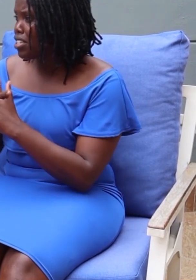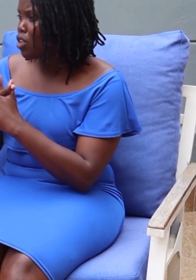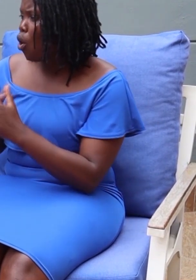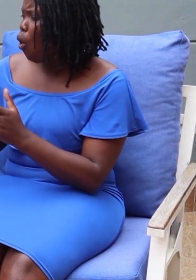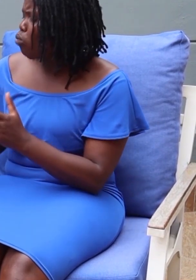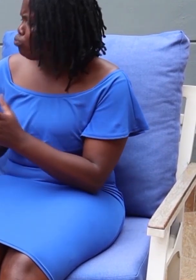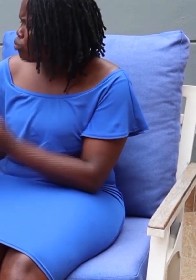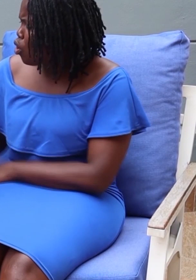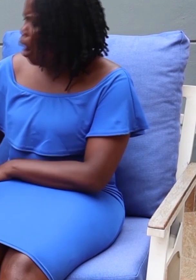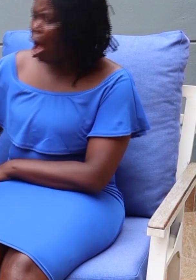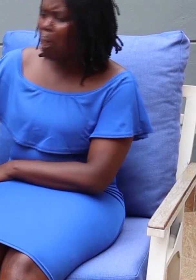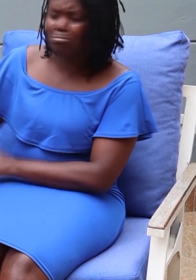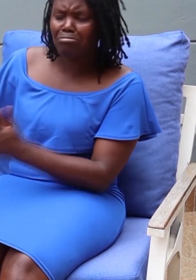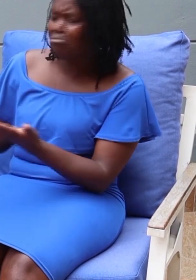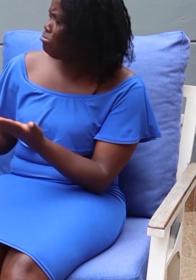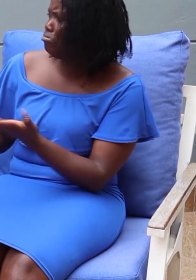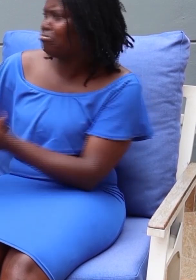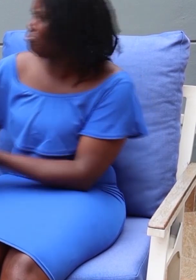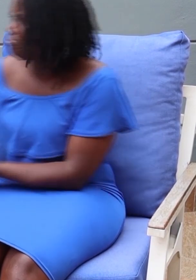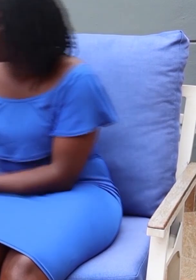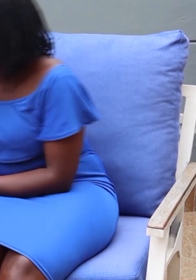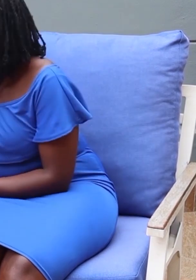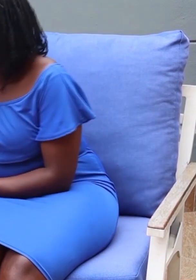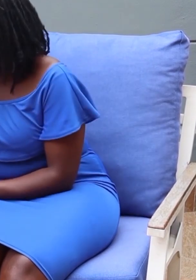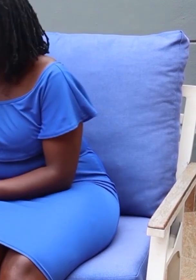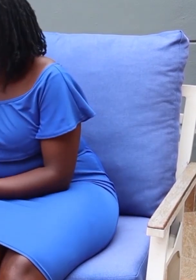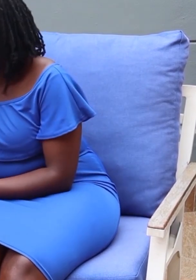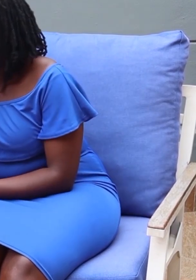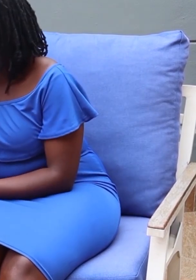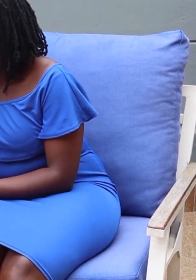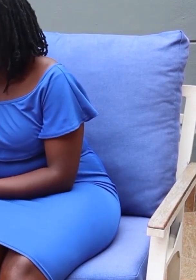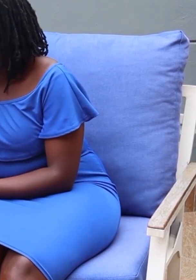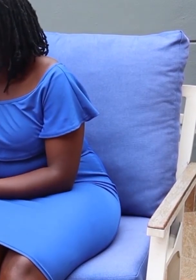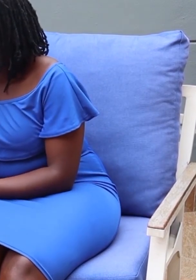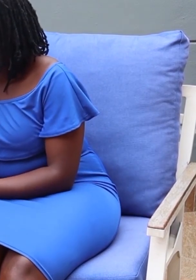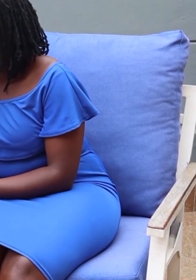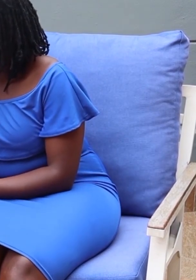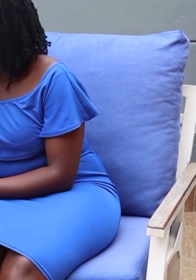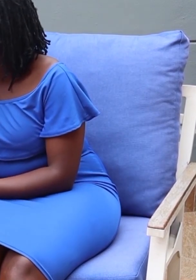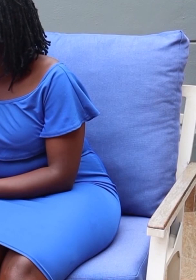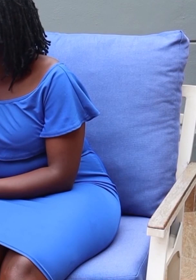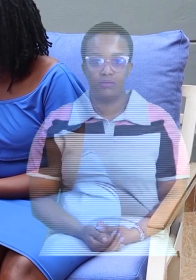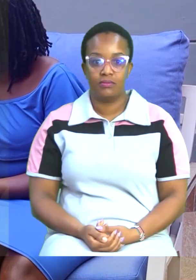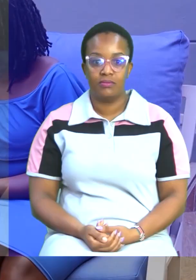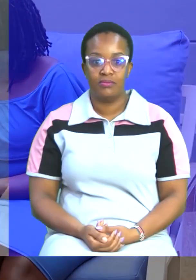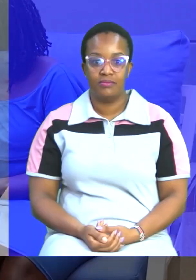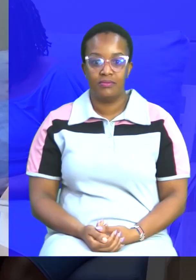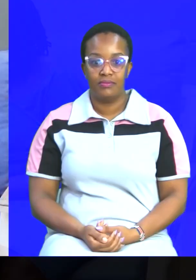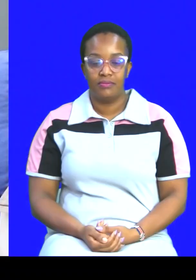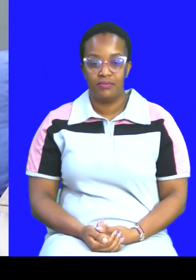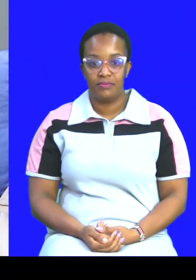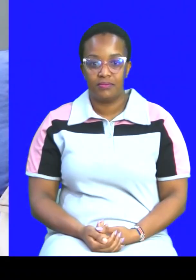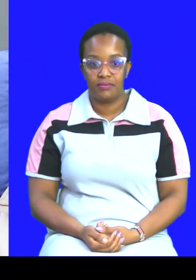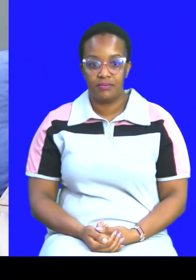as a person with albinism, your journey, how your growth journey, in short.